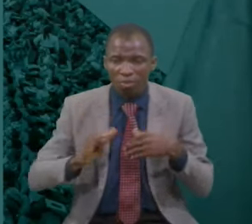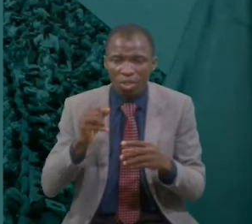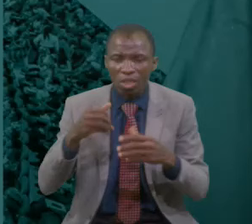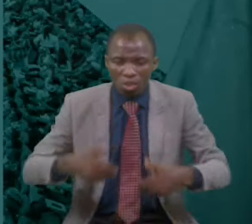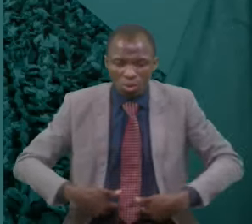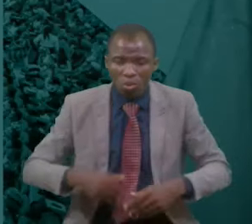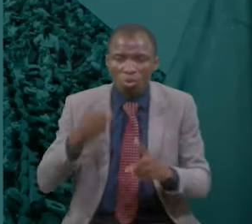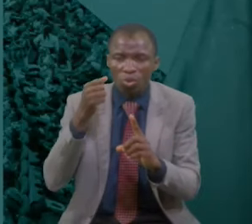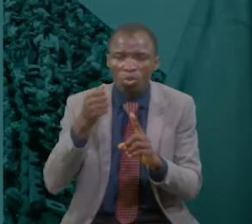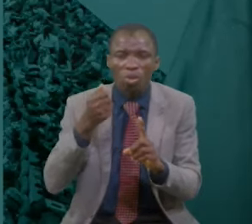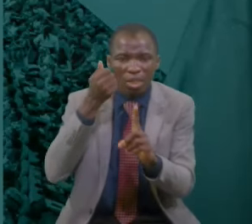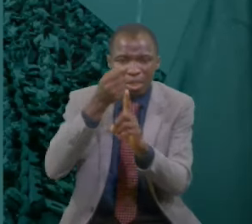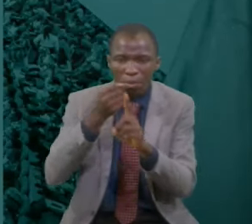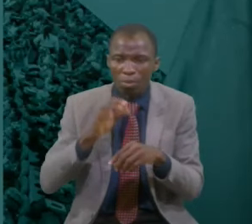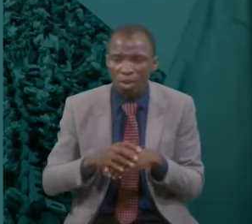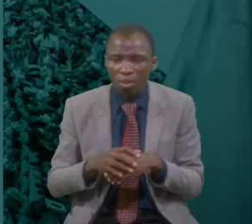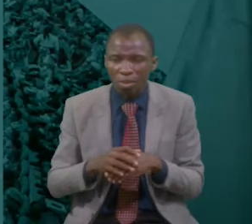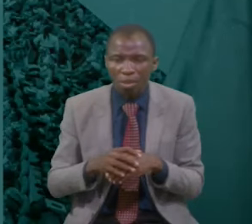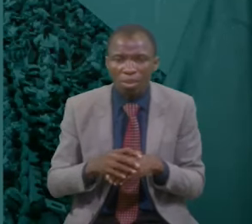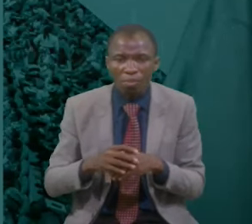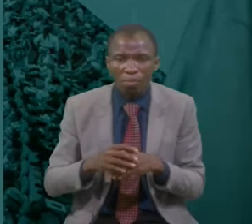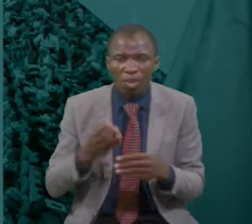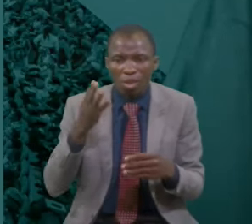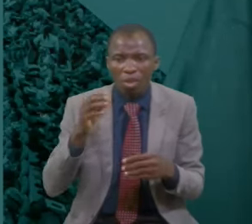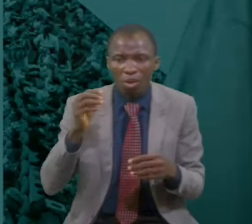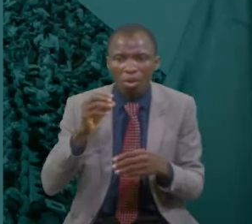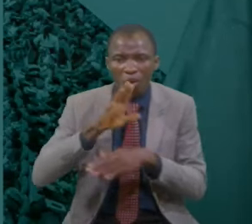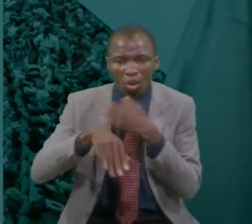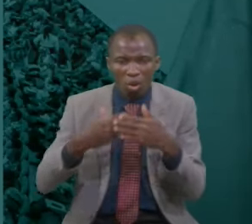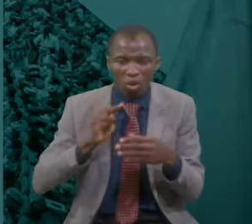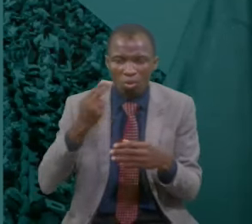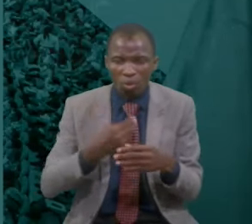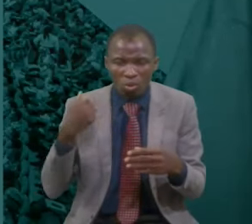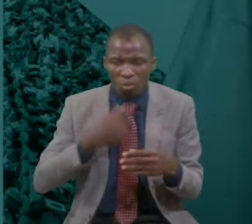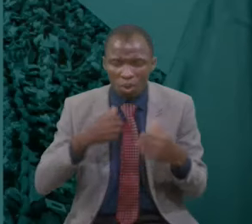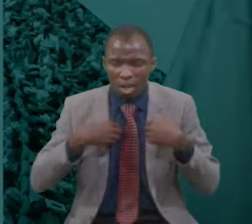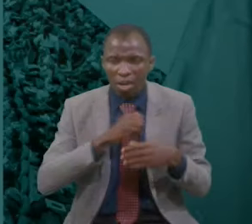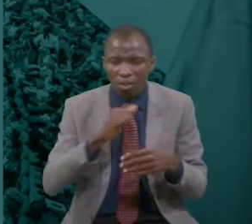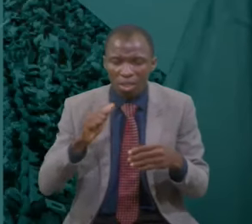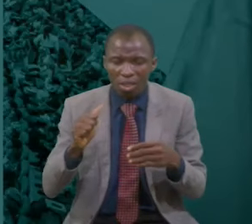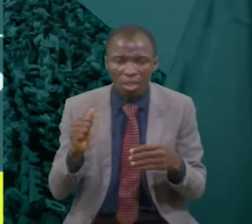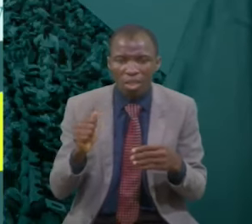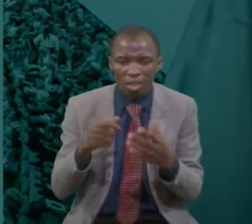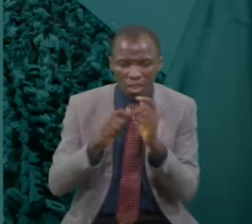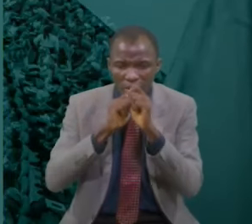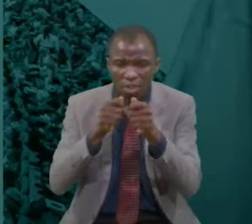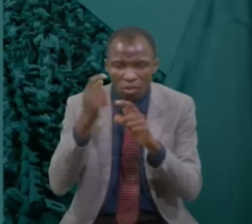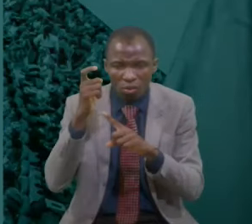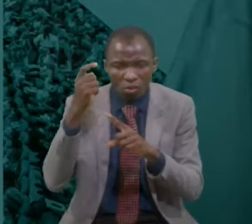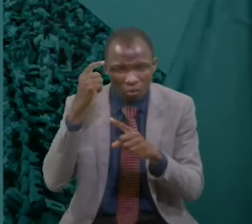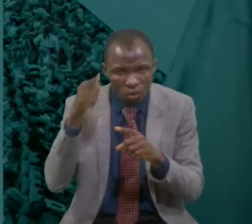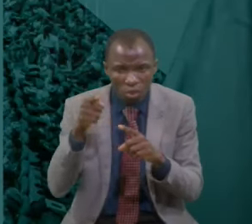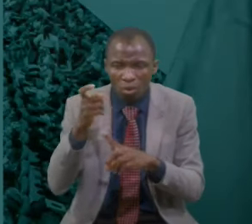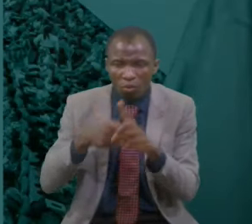have a package for you from our general superintendent. You'll be delighted